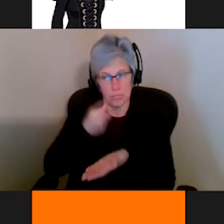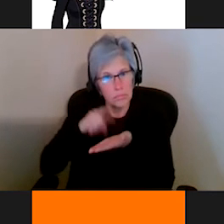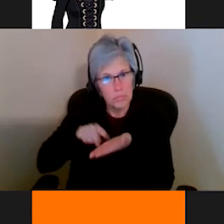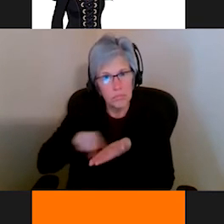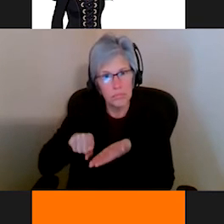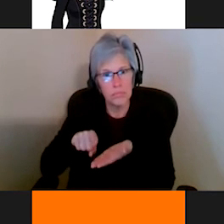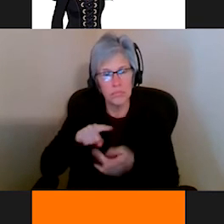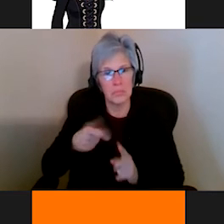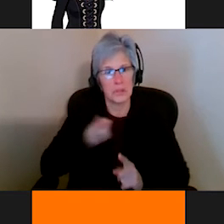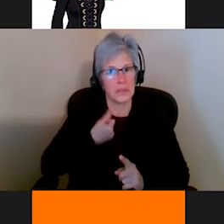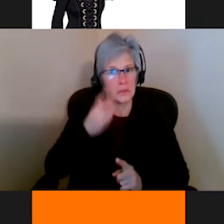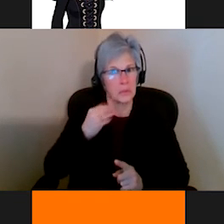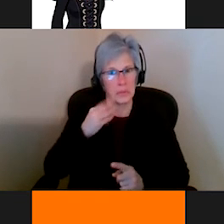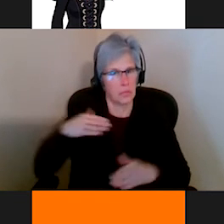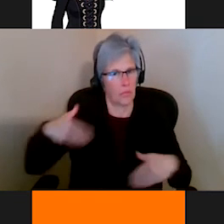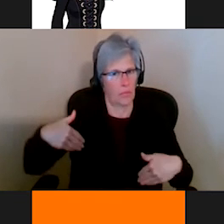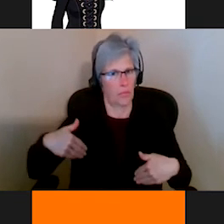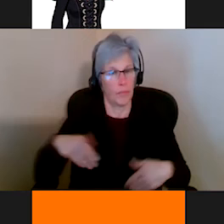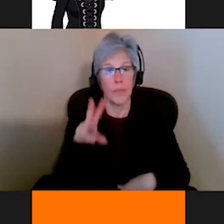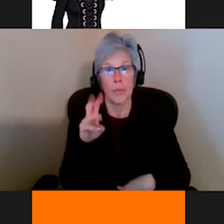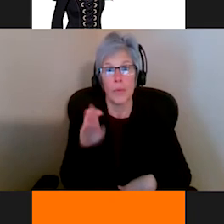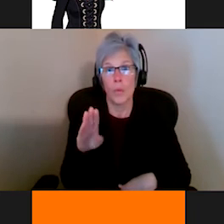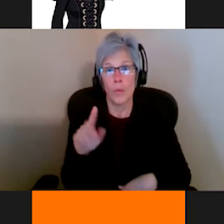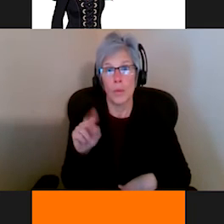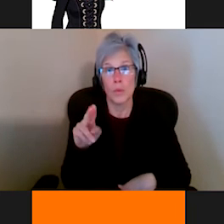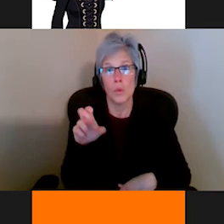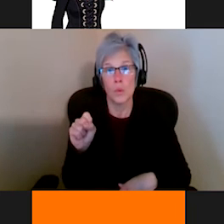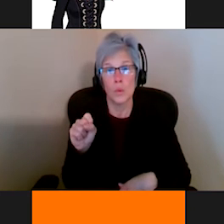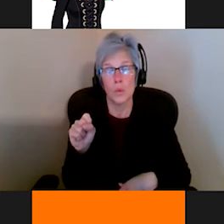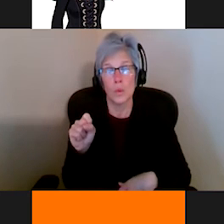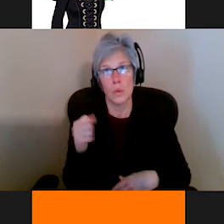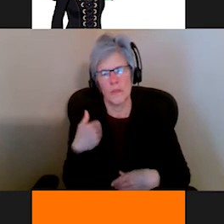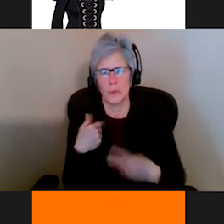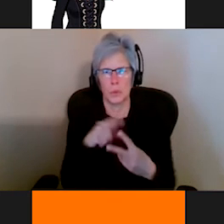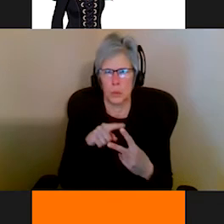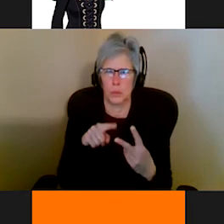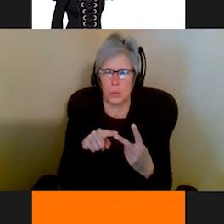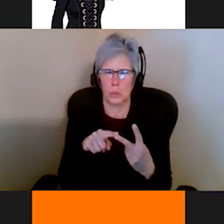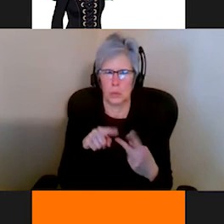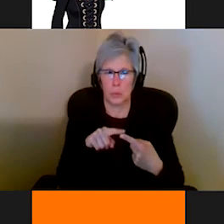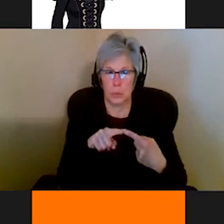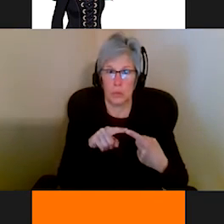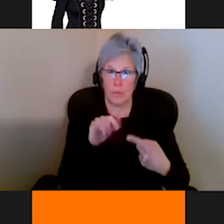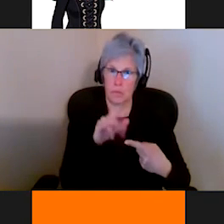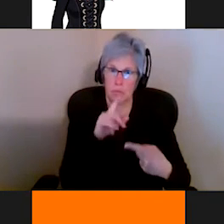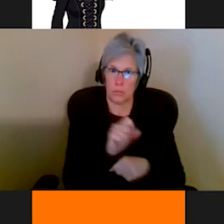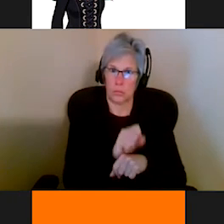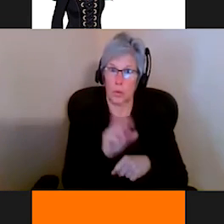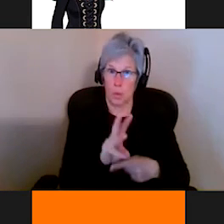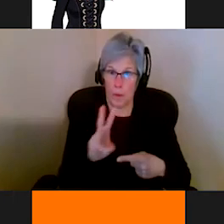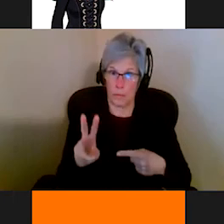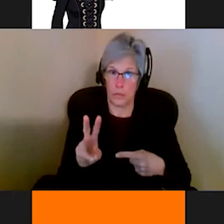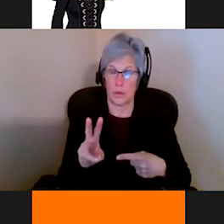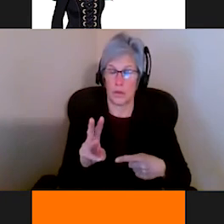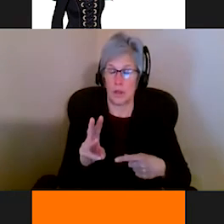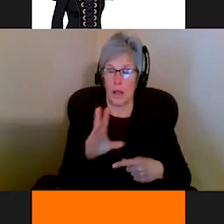that I could really say about Webtoons, I guess there's two different things here. There's Webtoons, the actual website, the company called